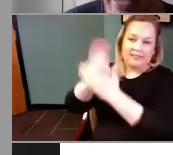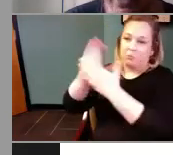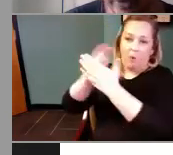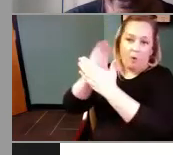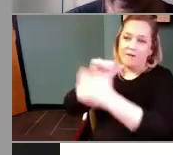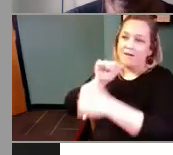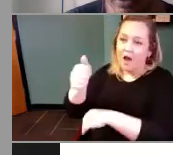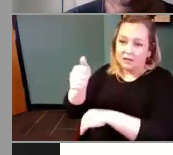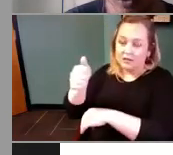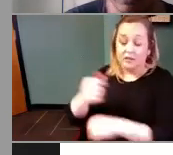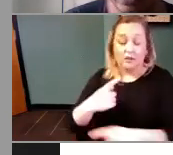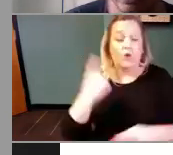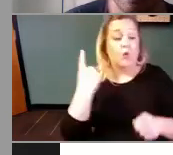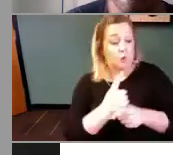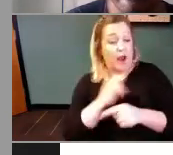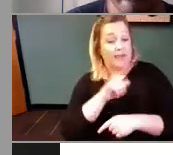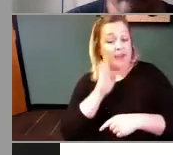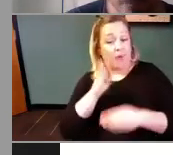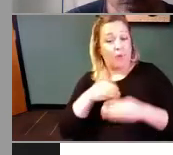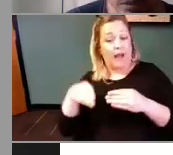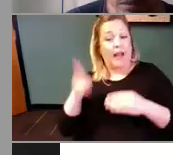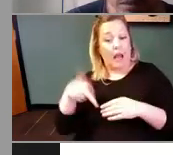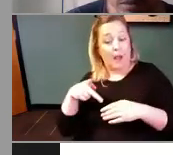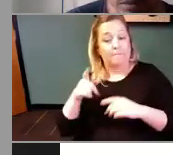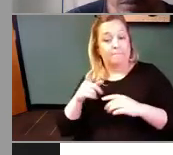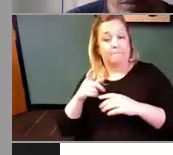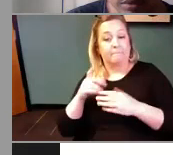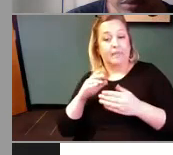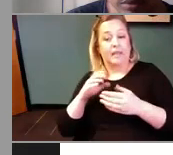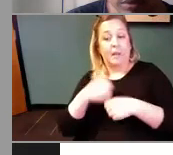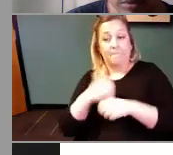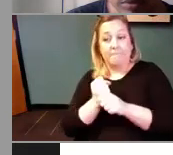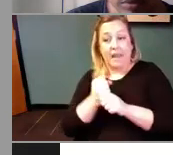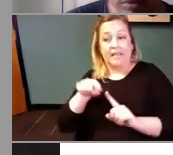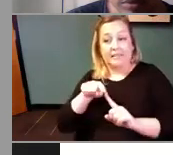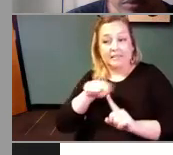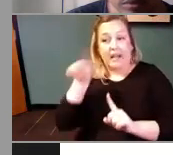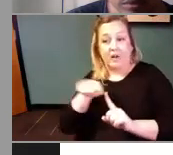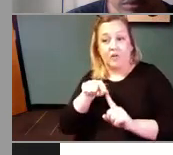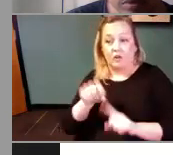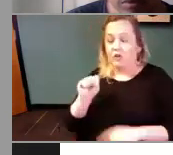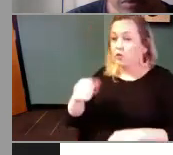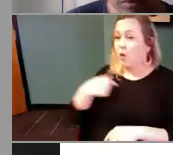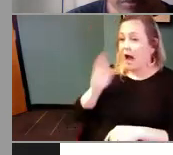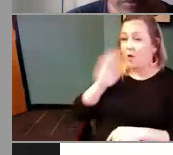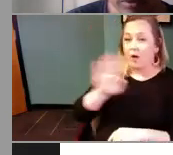a cycle, right? Right. So then I would never assign a post a